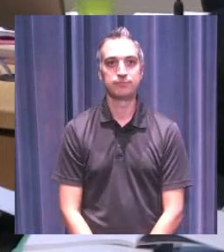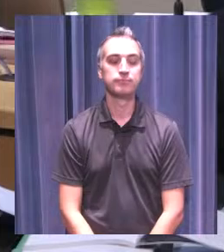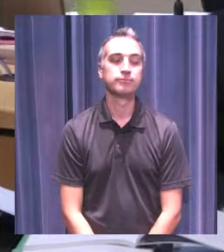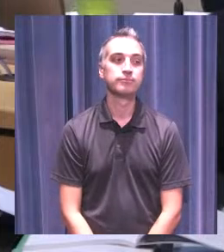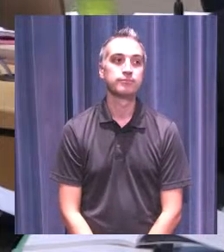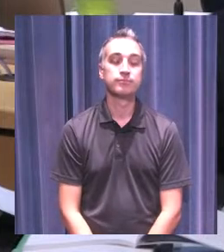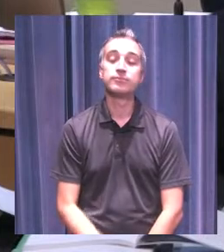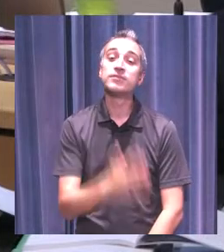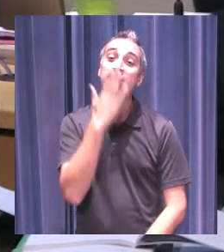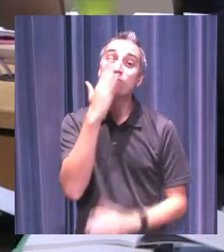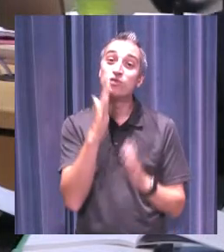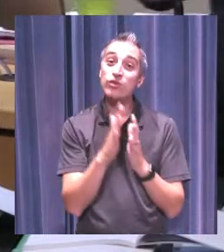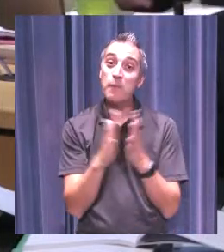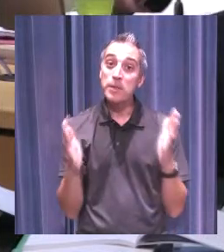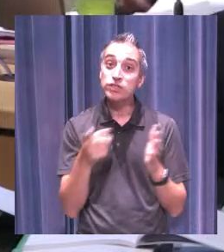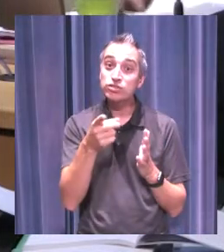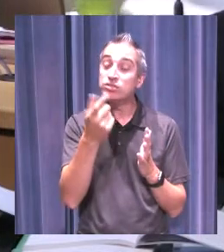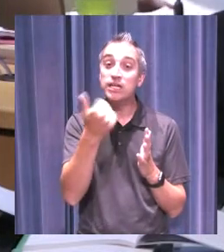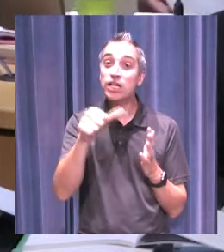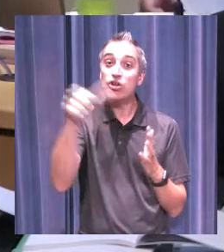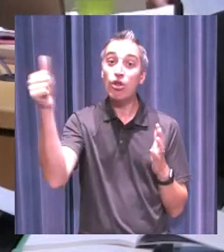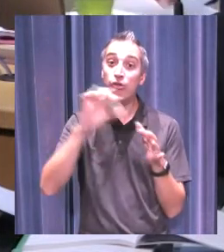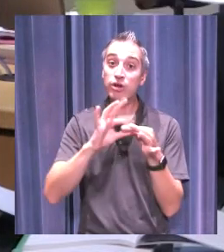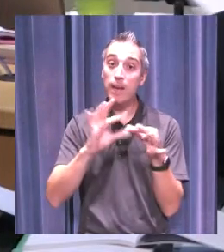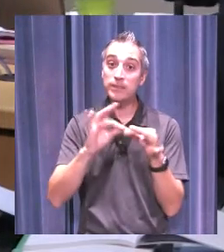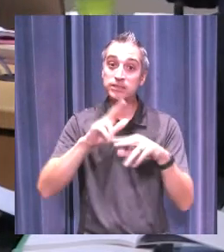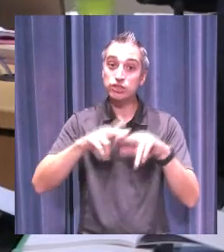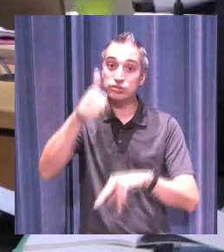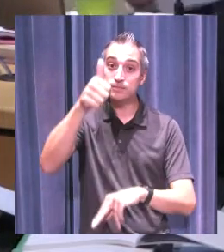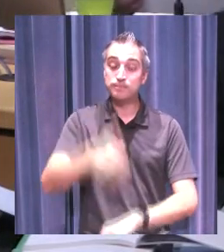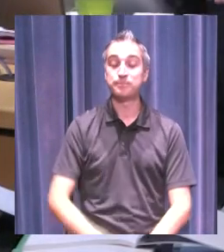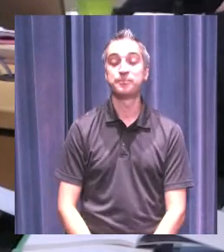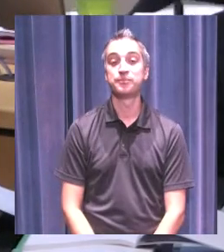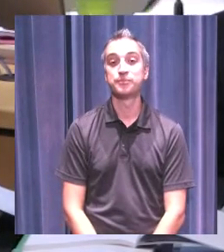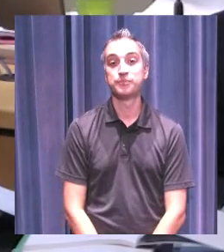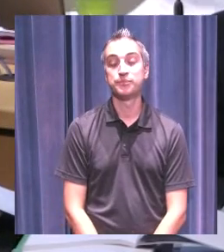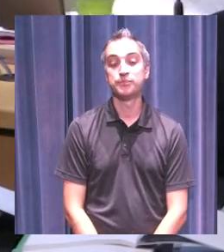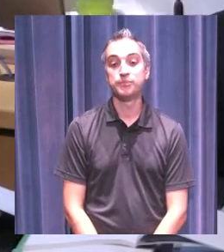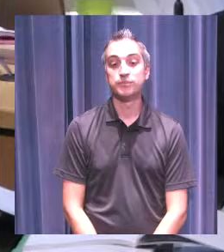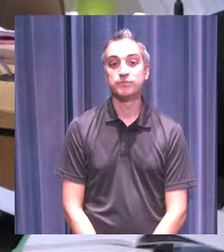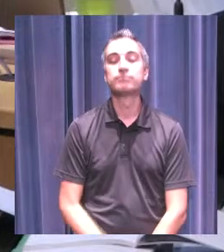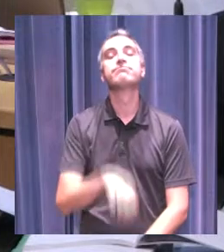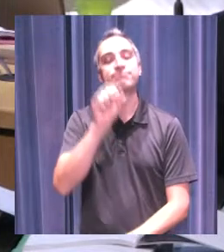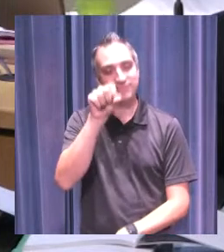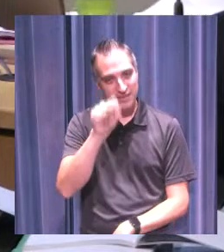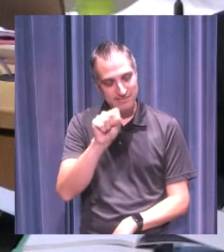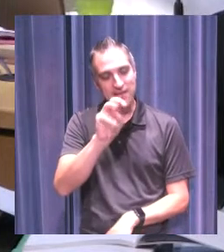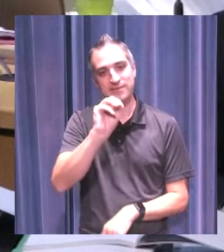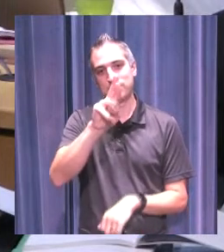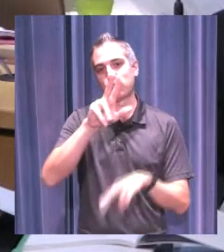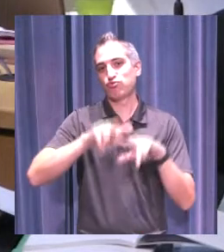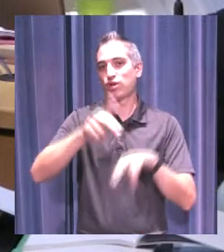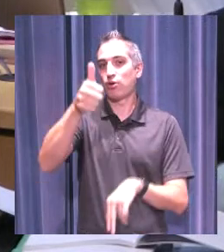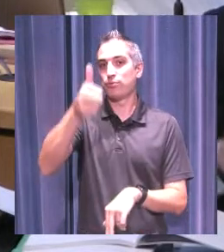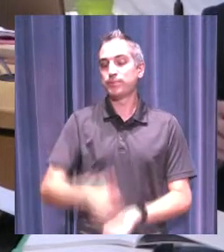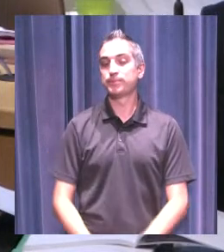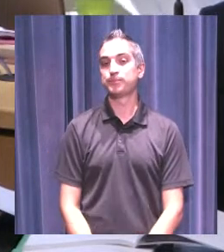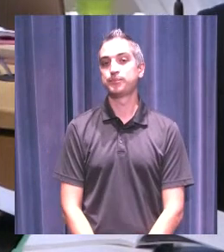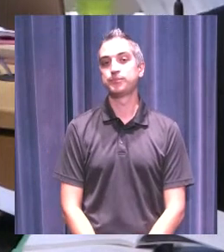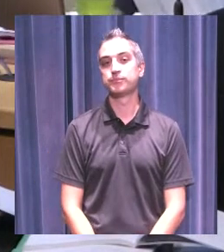Thank you very much. Are there any other comments today? Yes, Mr. Chair.